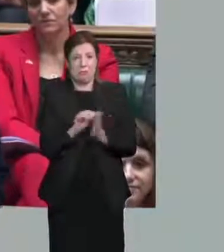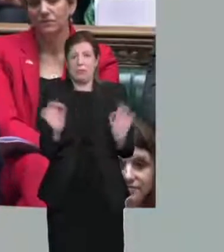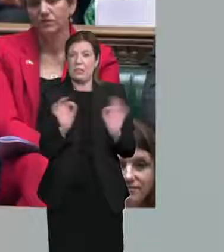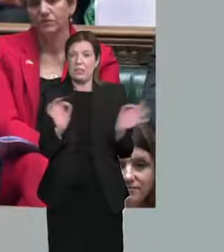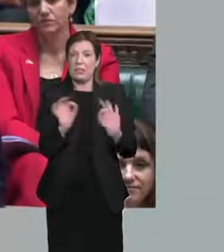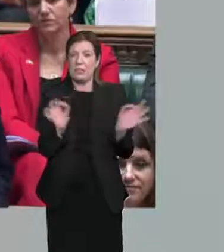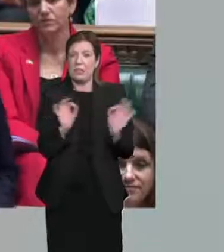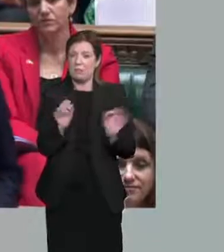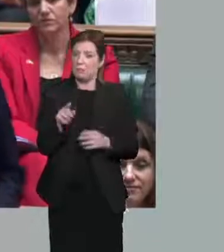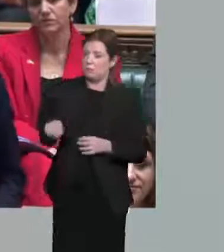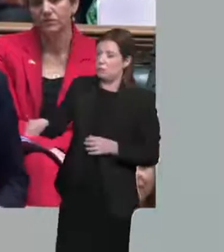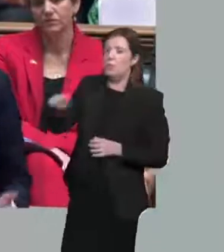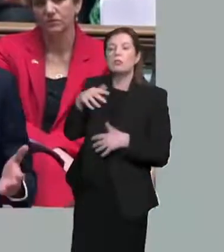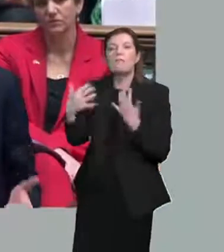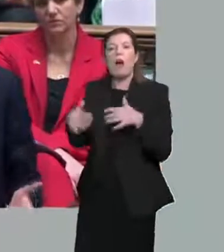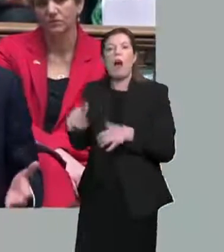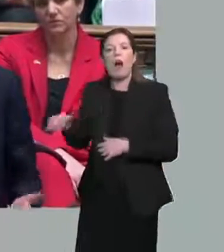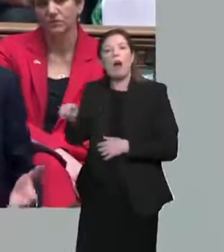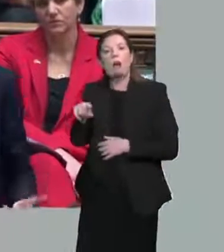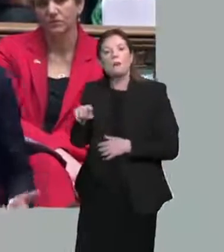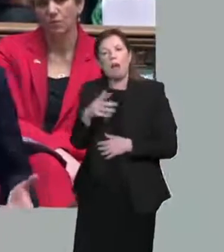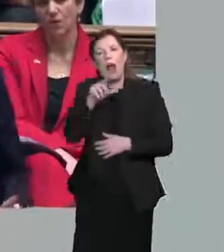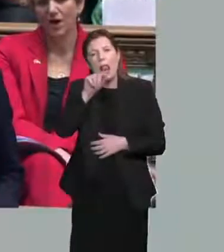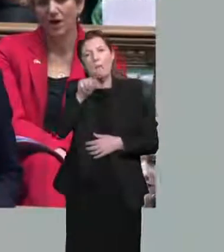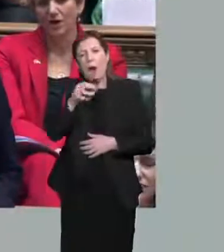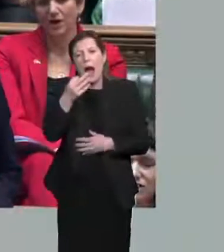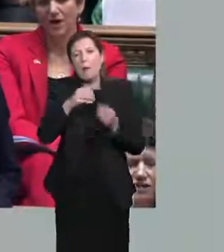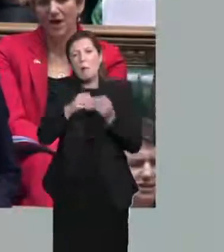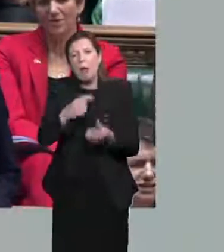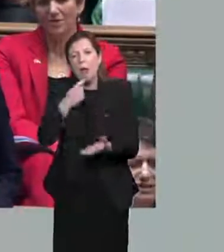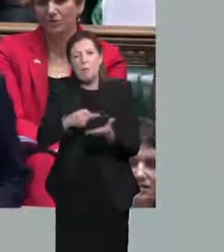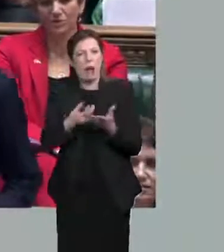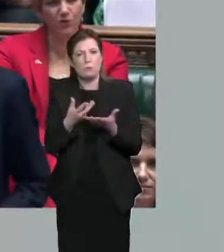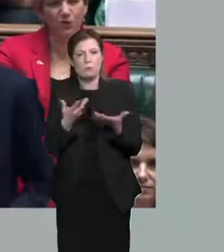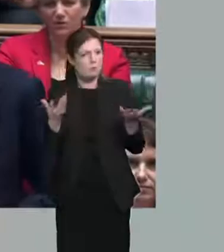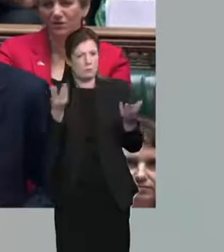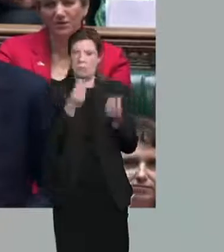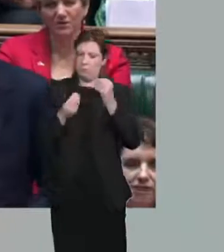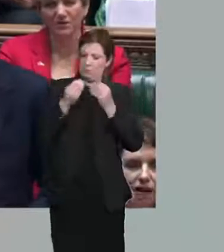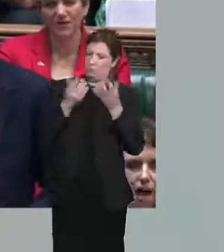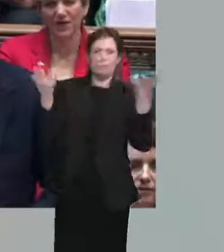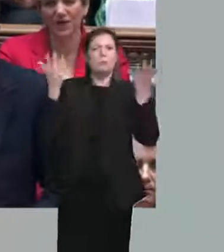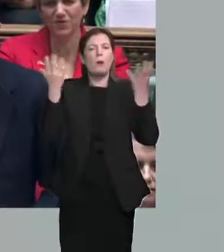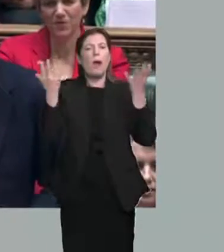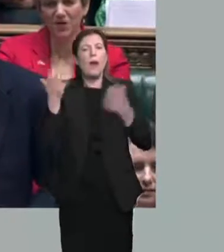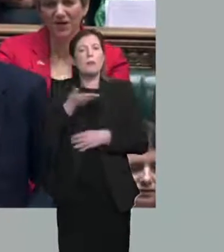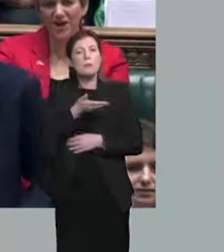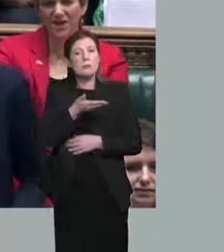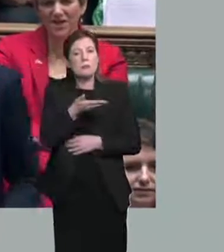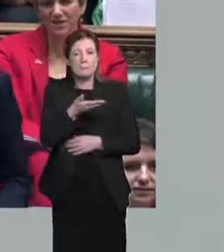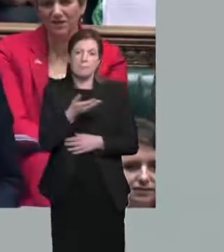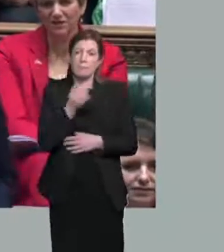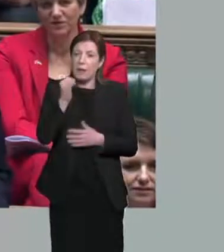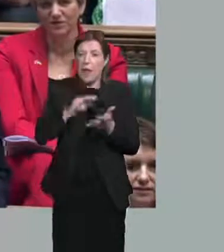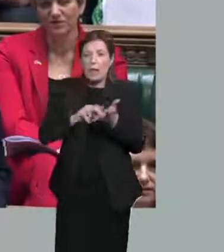the Chancellor's failure has cost the country £11.8 billion. almost exactly the same as the amount